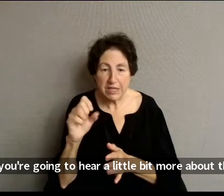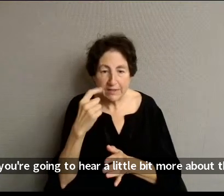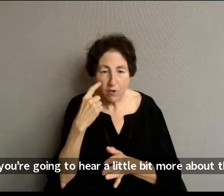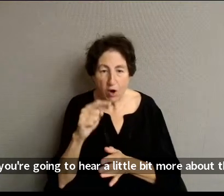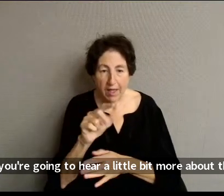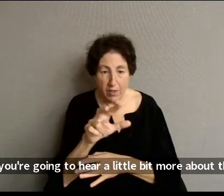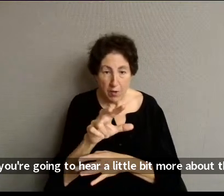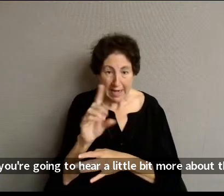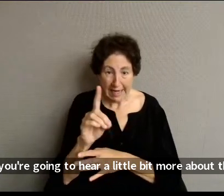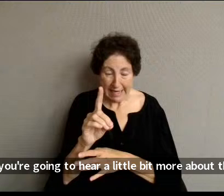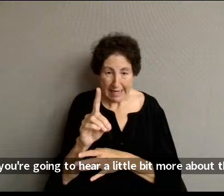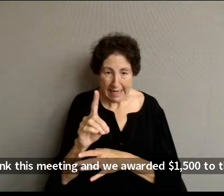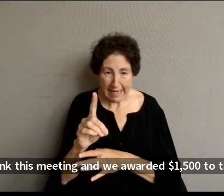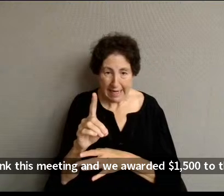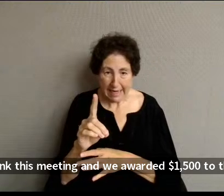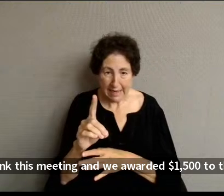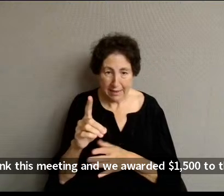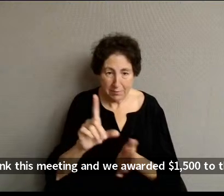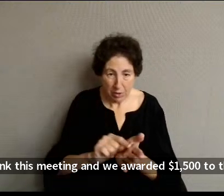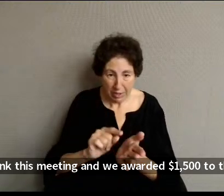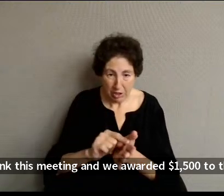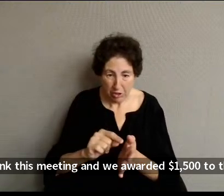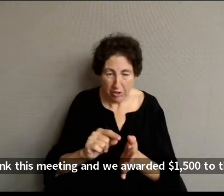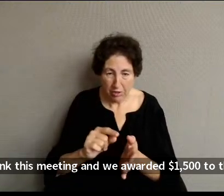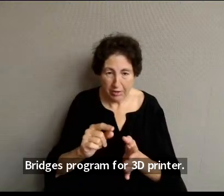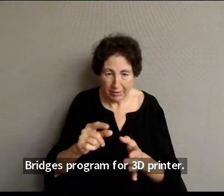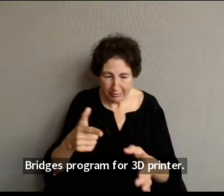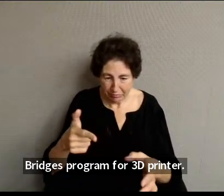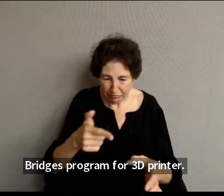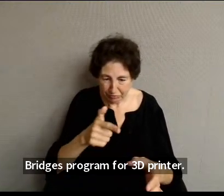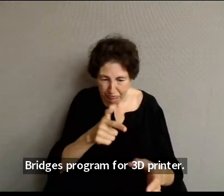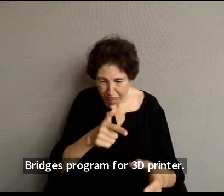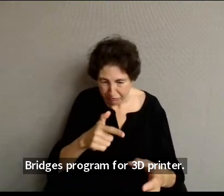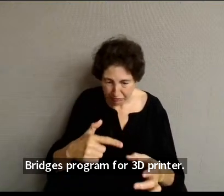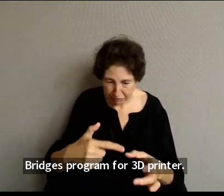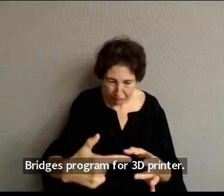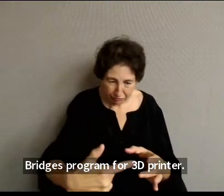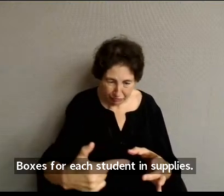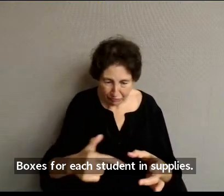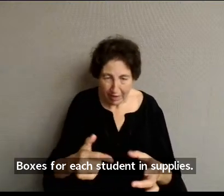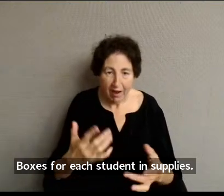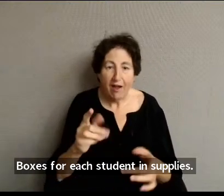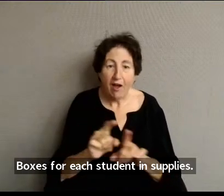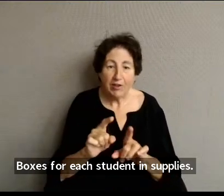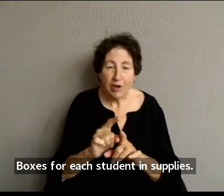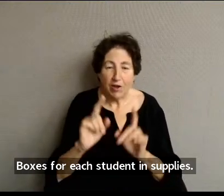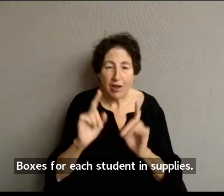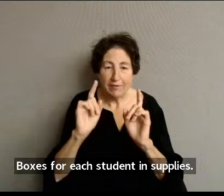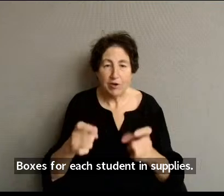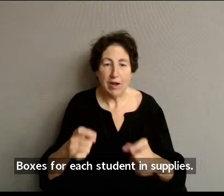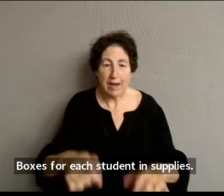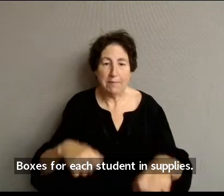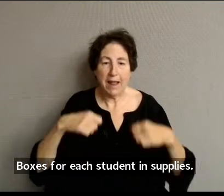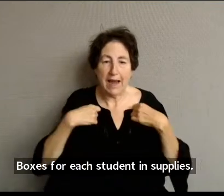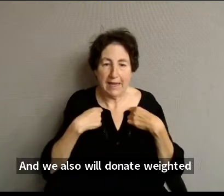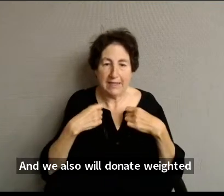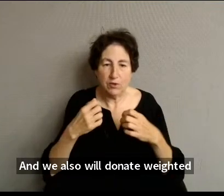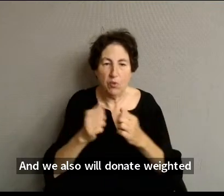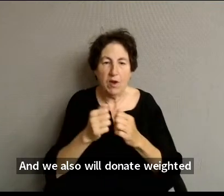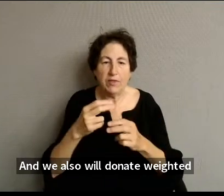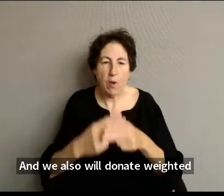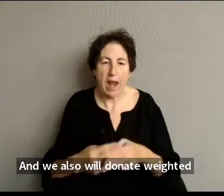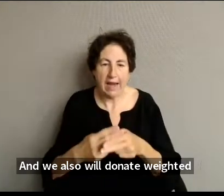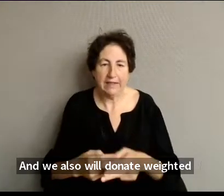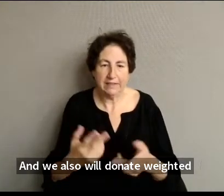printer and boxes for each student and supplies. And we also will donate weighted blankets from some of our volunteers that